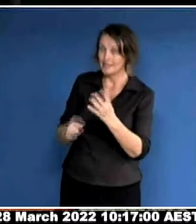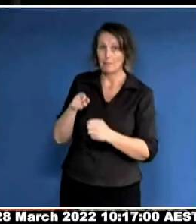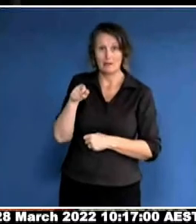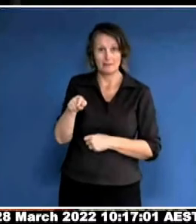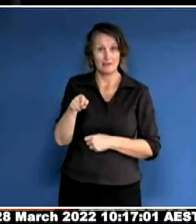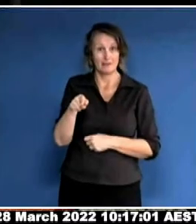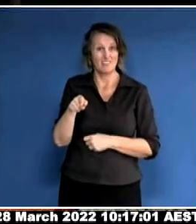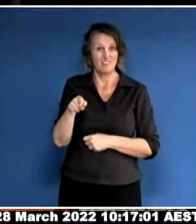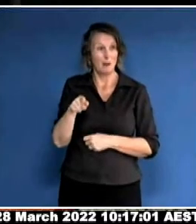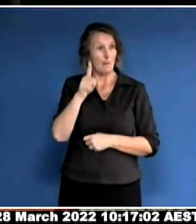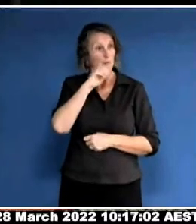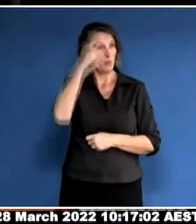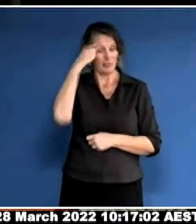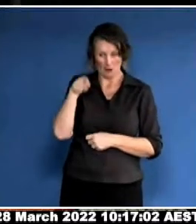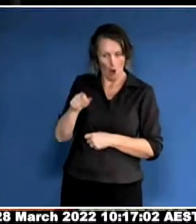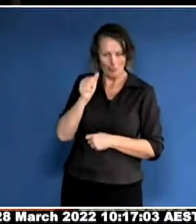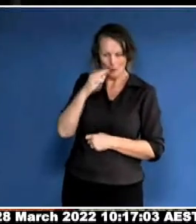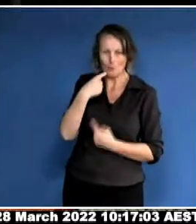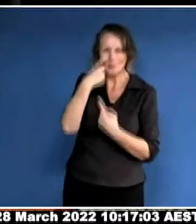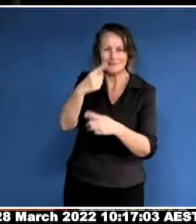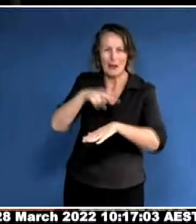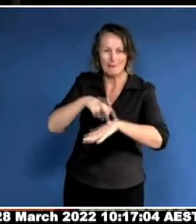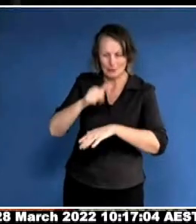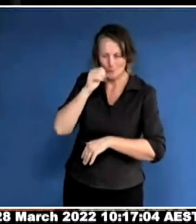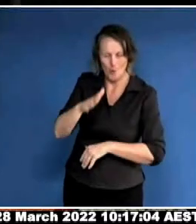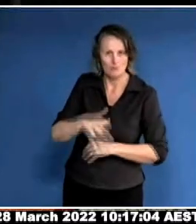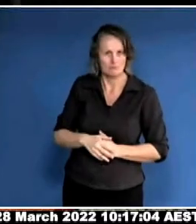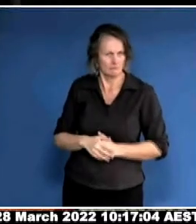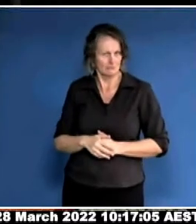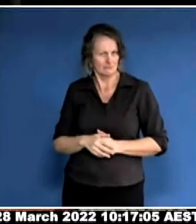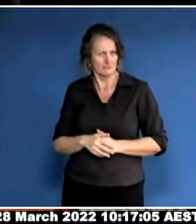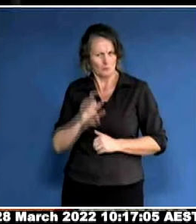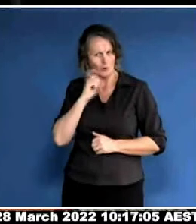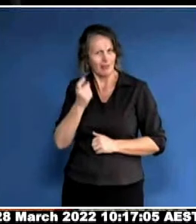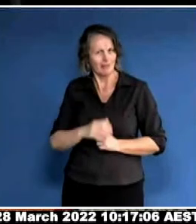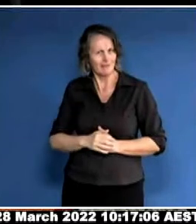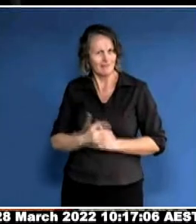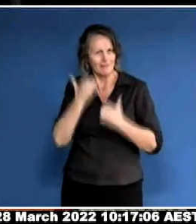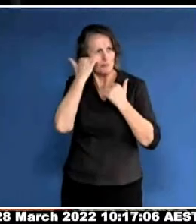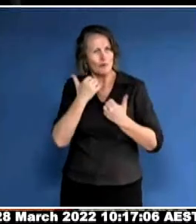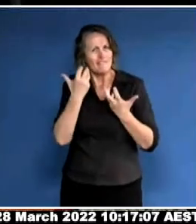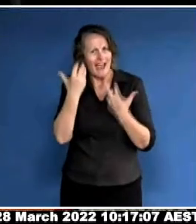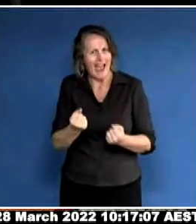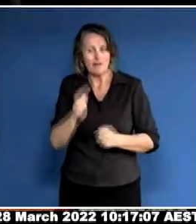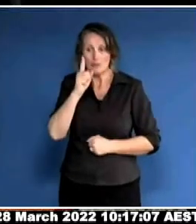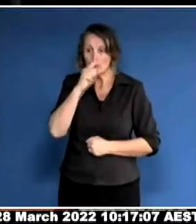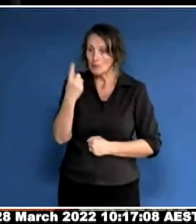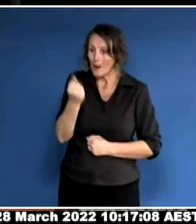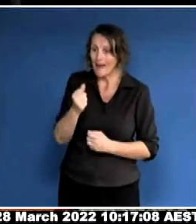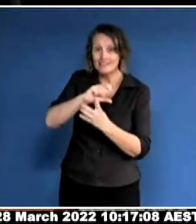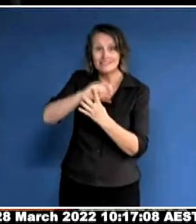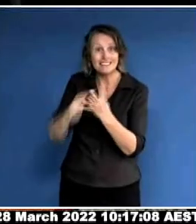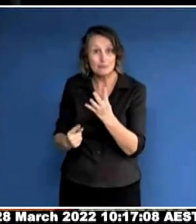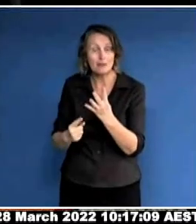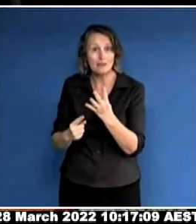to report and want to have their cases heard. The evidence showed that people with disability are